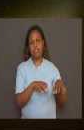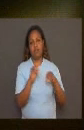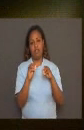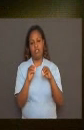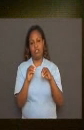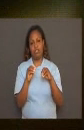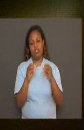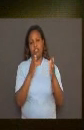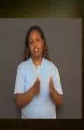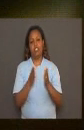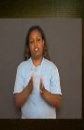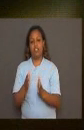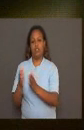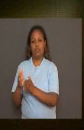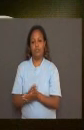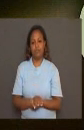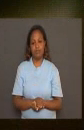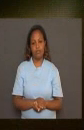Students, let's get ready.